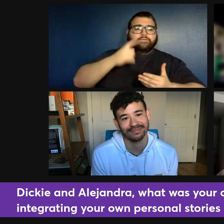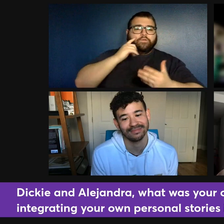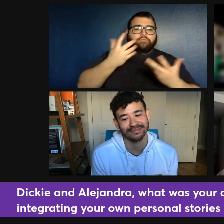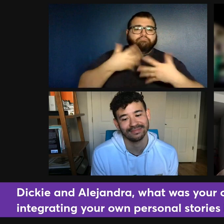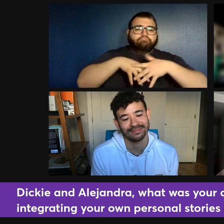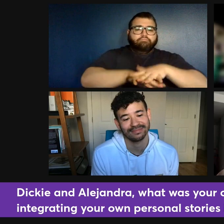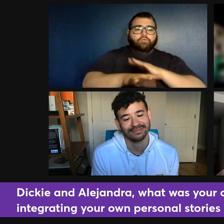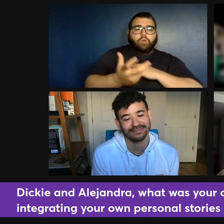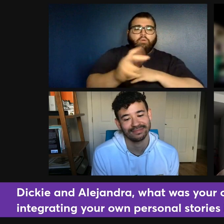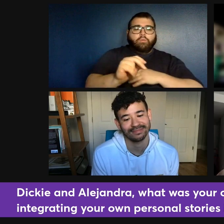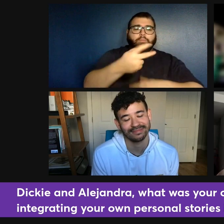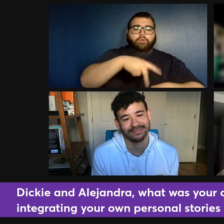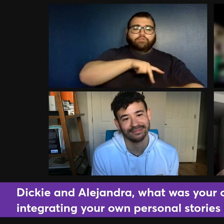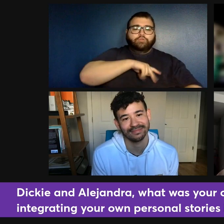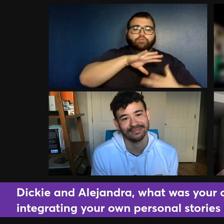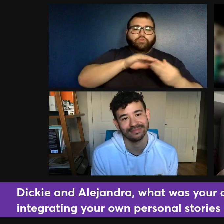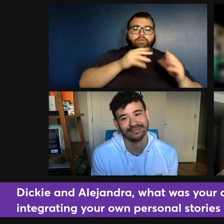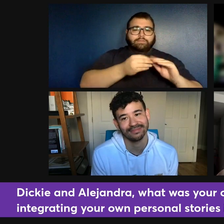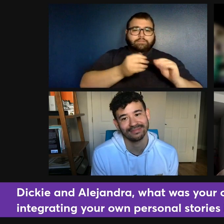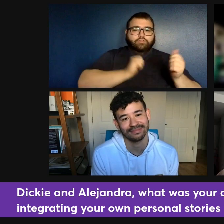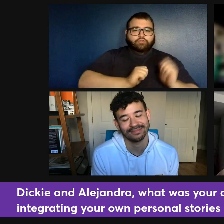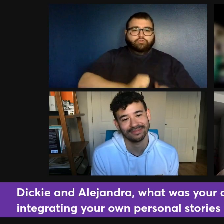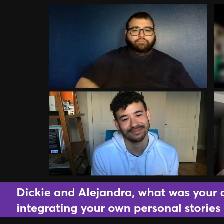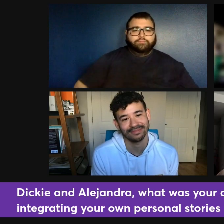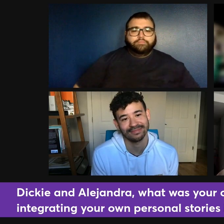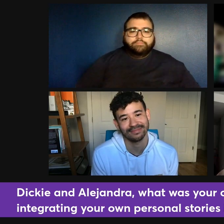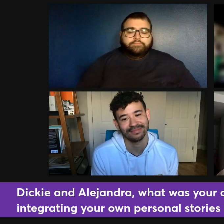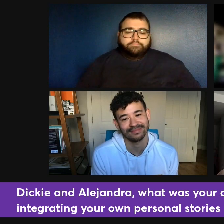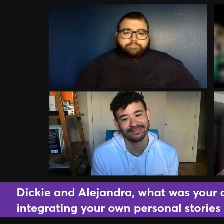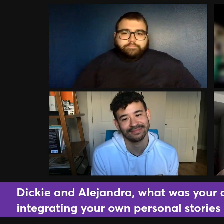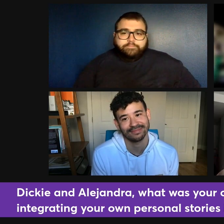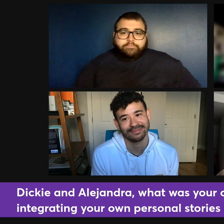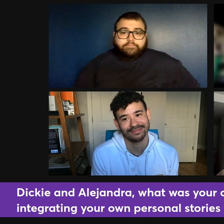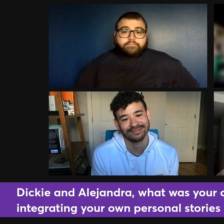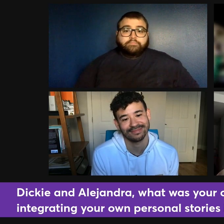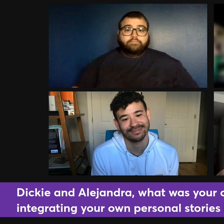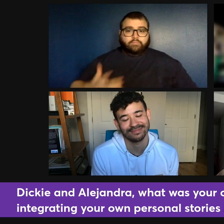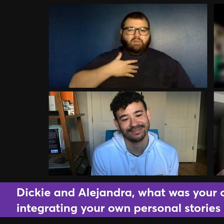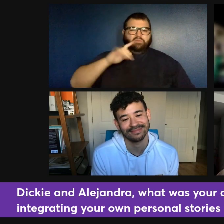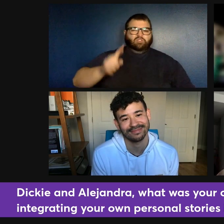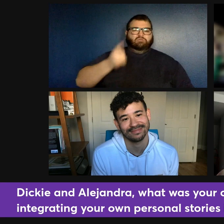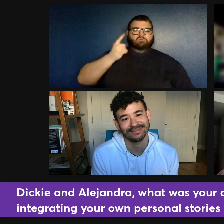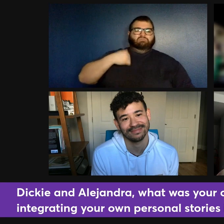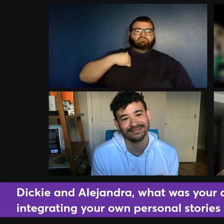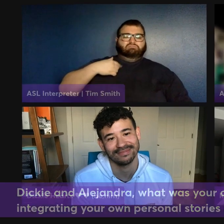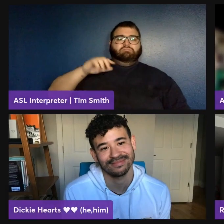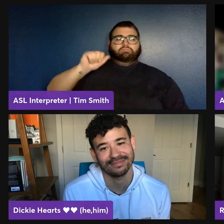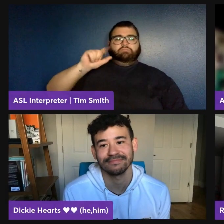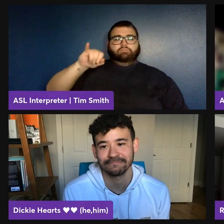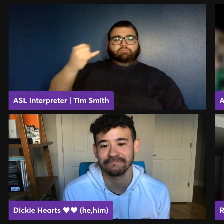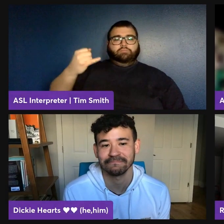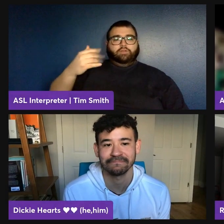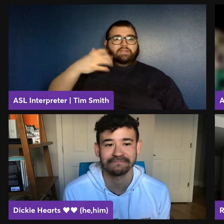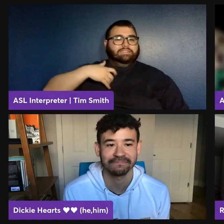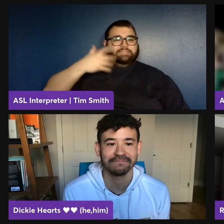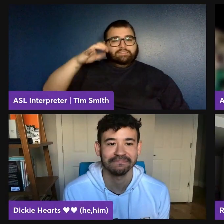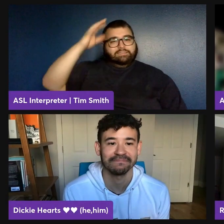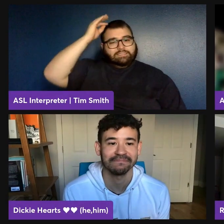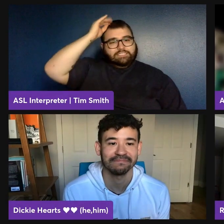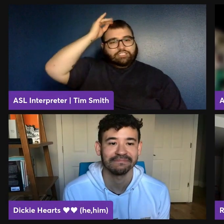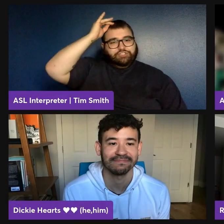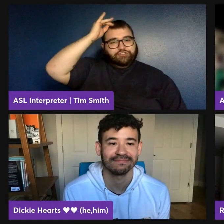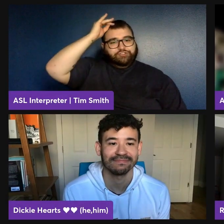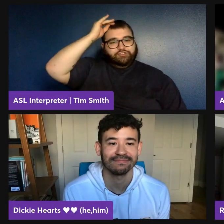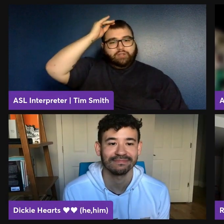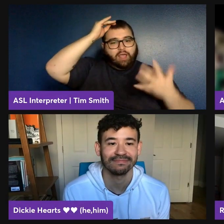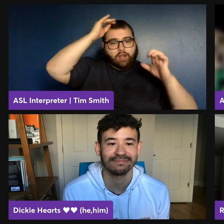for integrating your own personal stories into the show? I'm going to go ahead and start this one because I have it at the top of my brain and I don't want